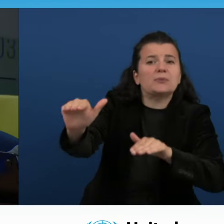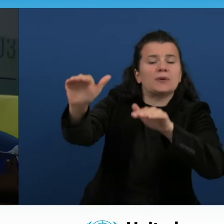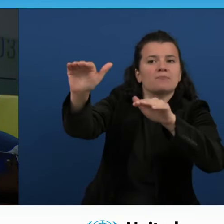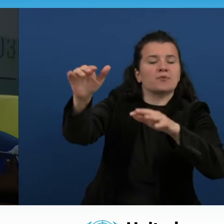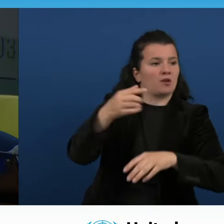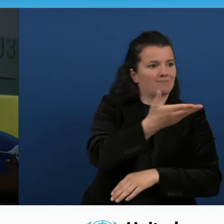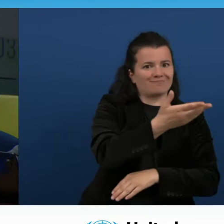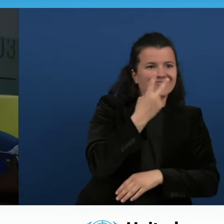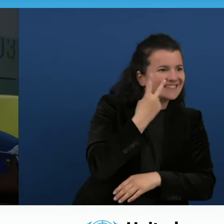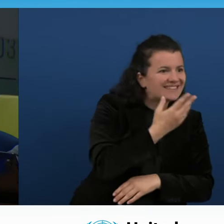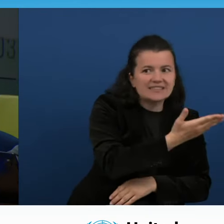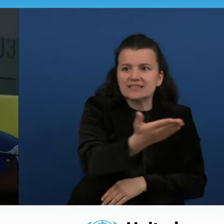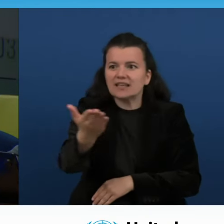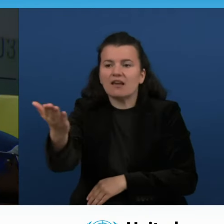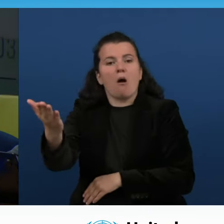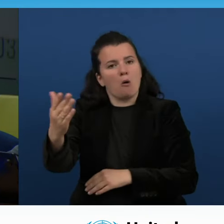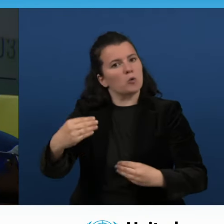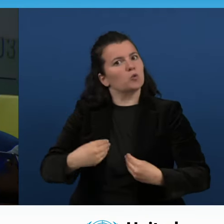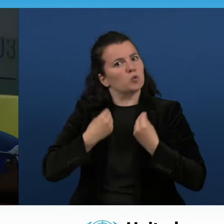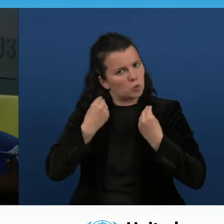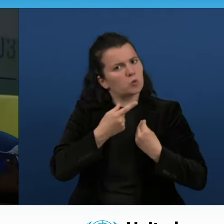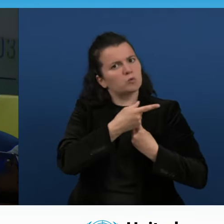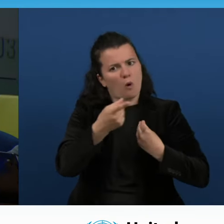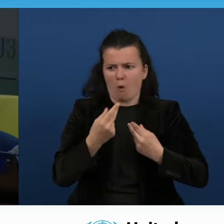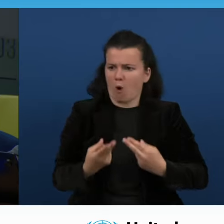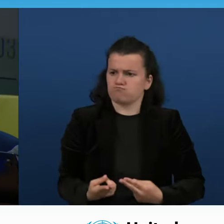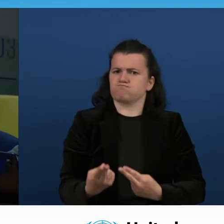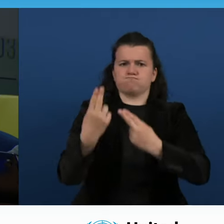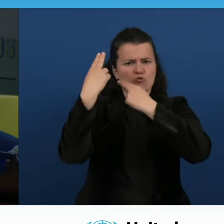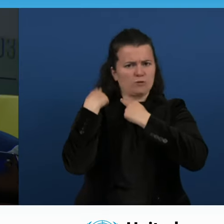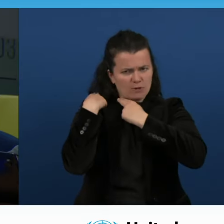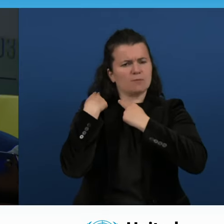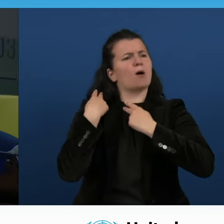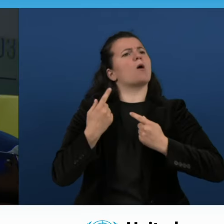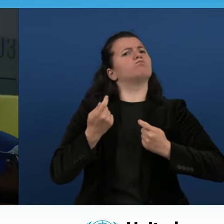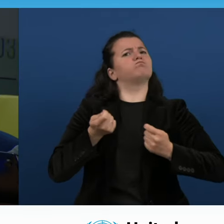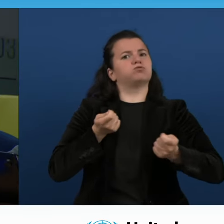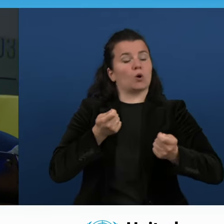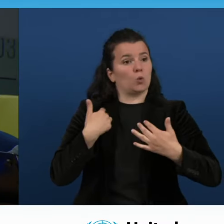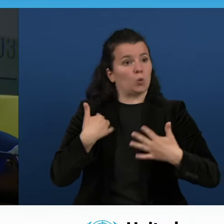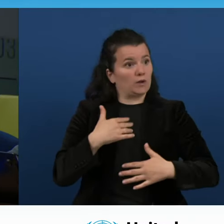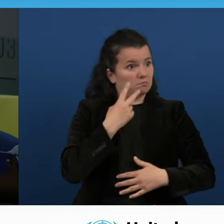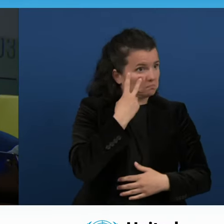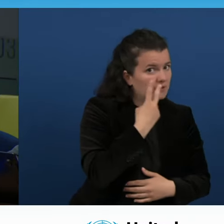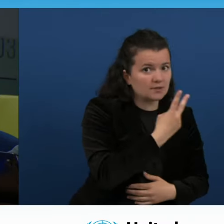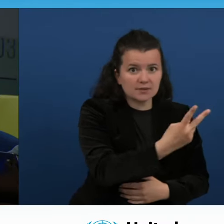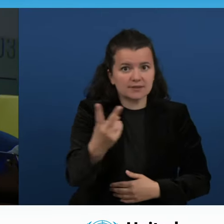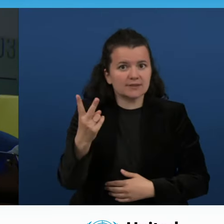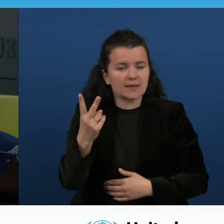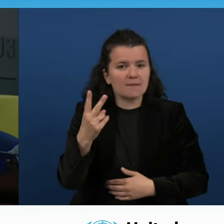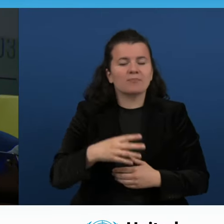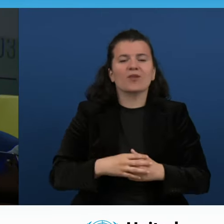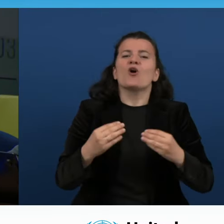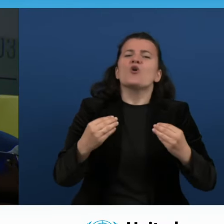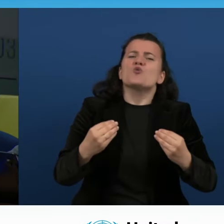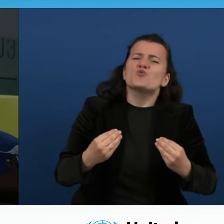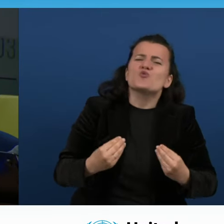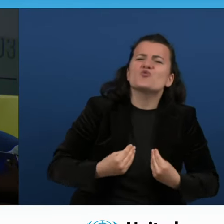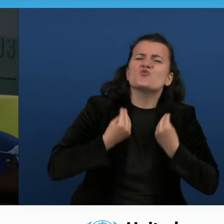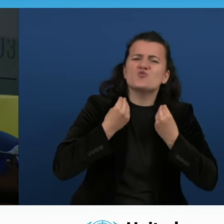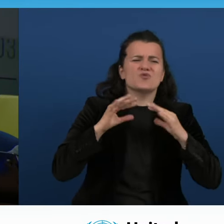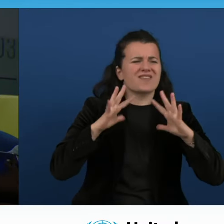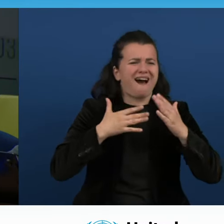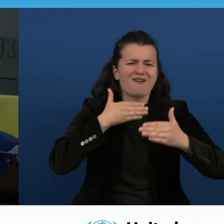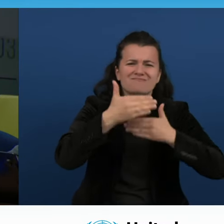being responsible. The voice of youth has once again adjusted our ethics, because